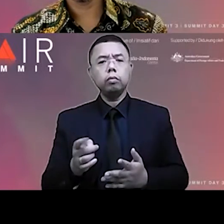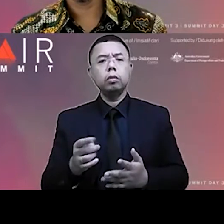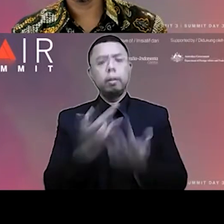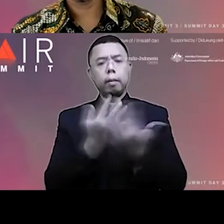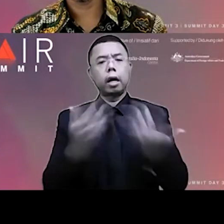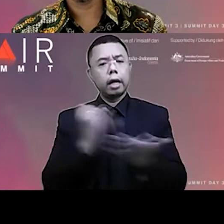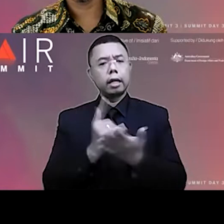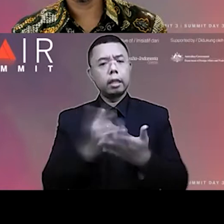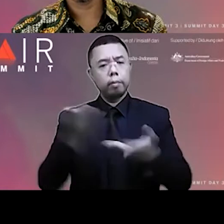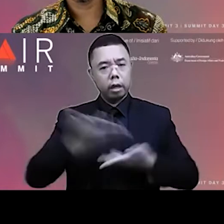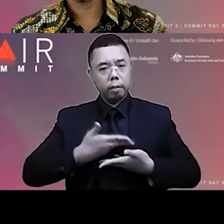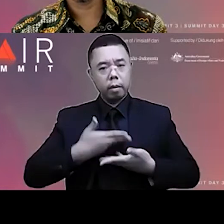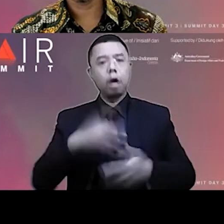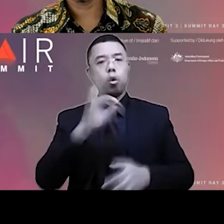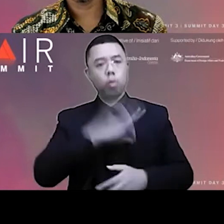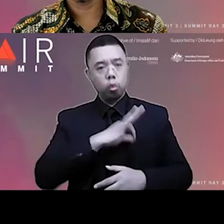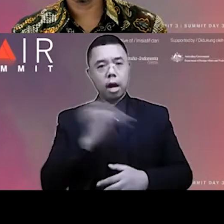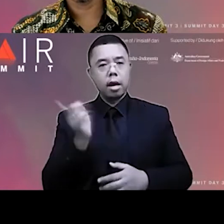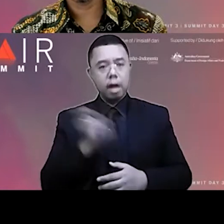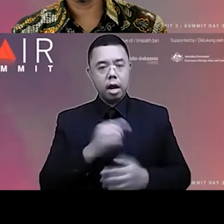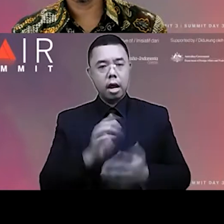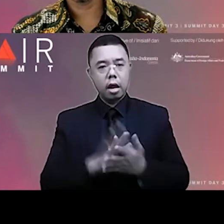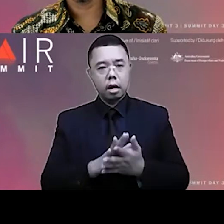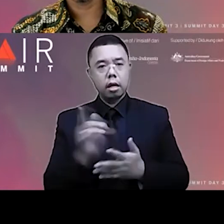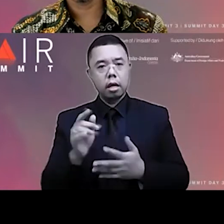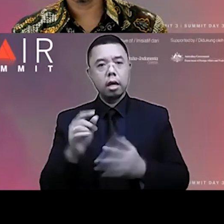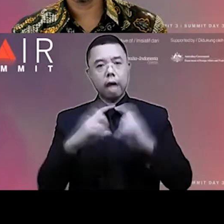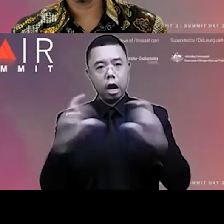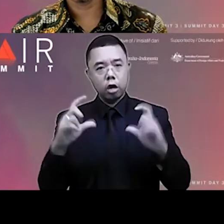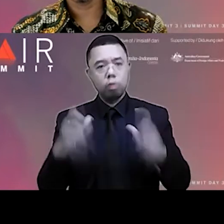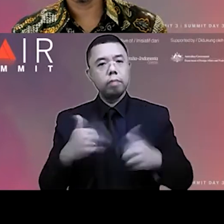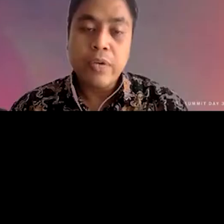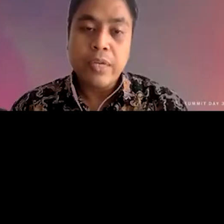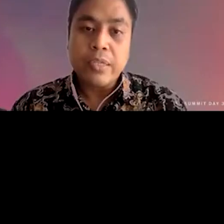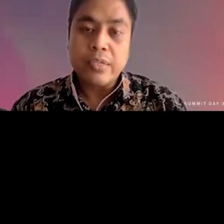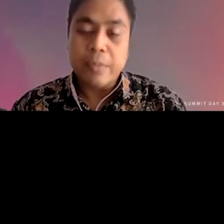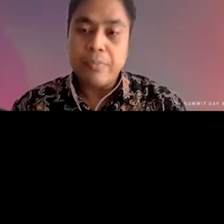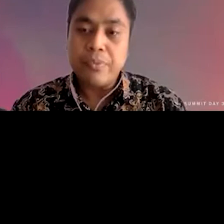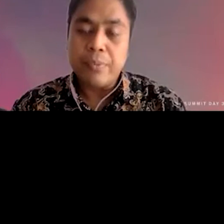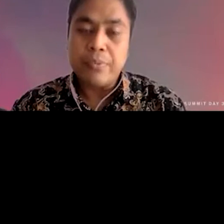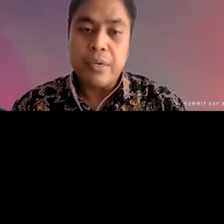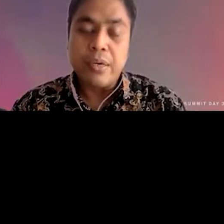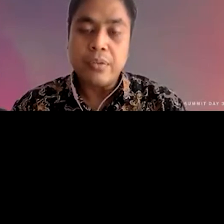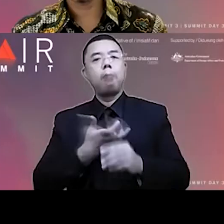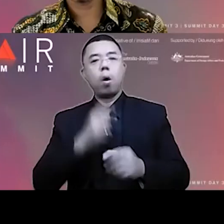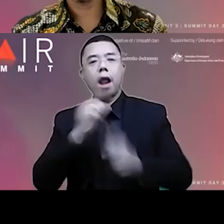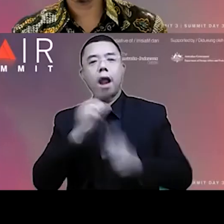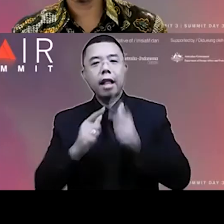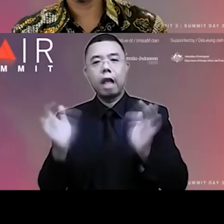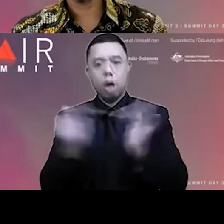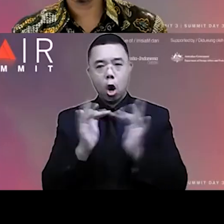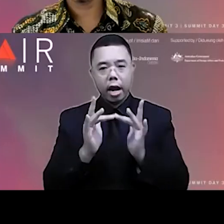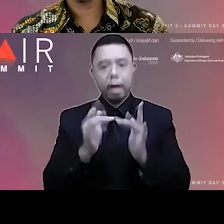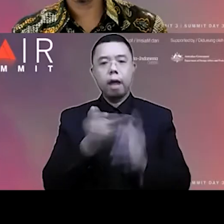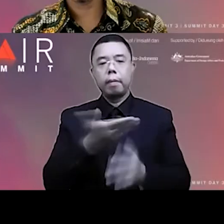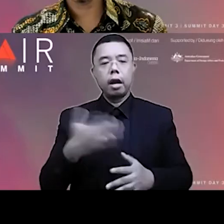submit, apply for the training online, and then they also get some cash money for